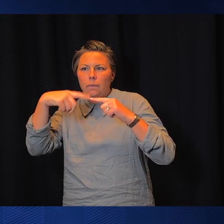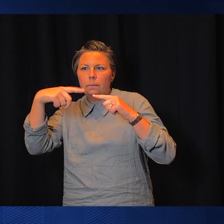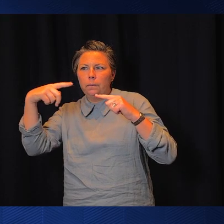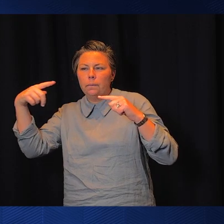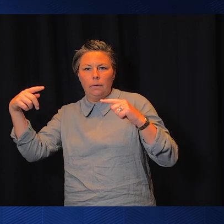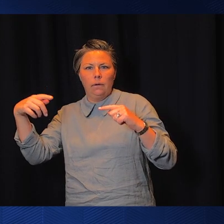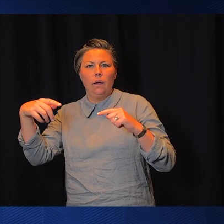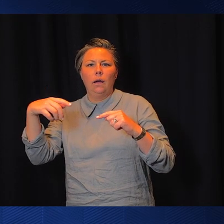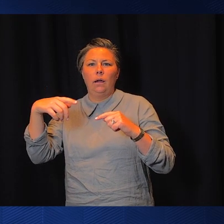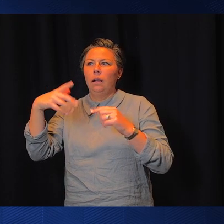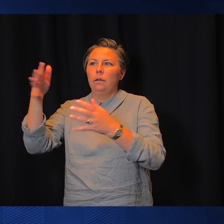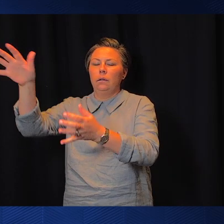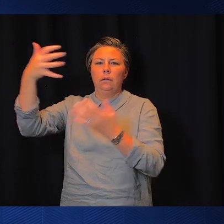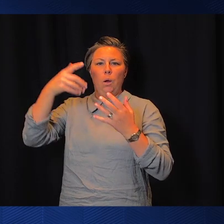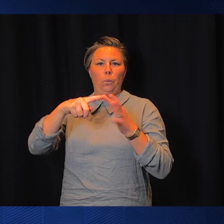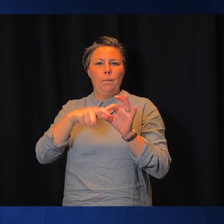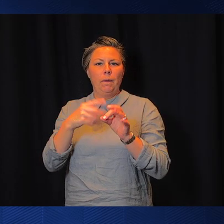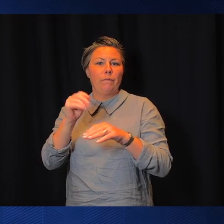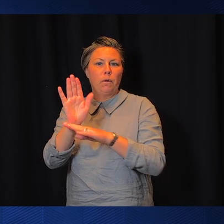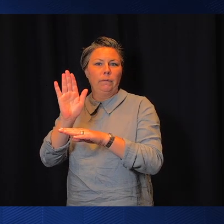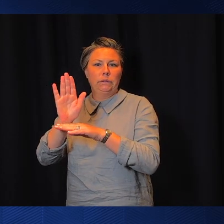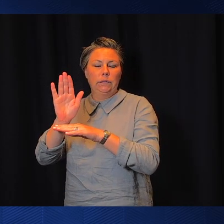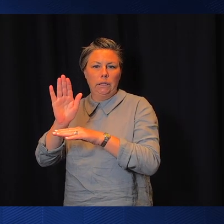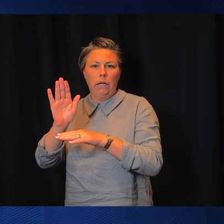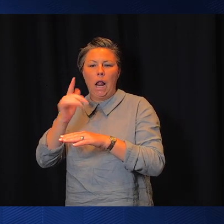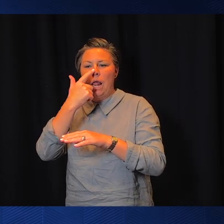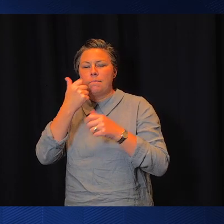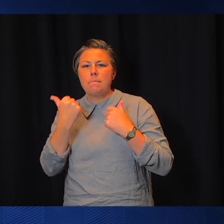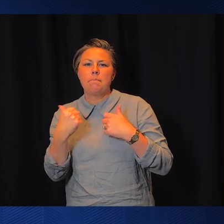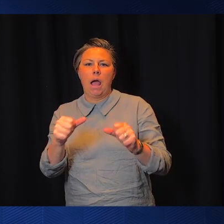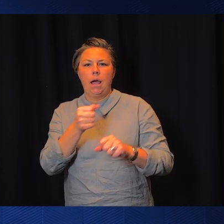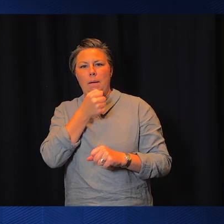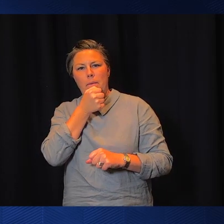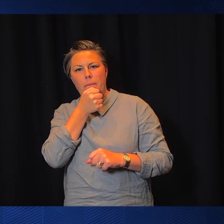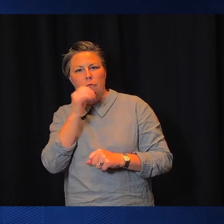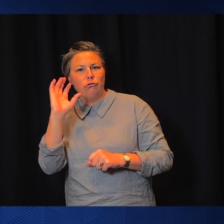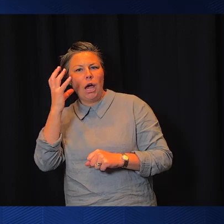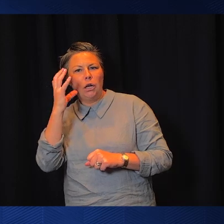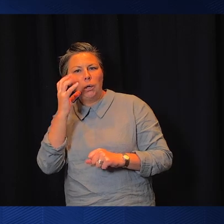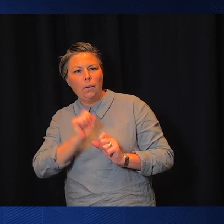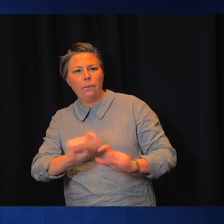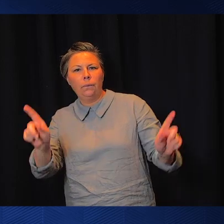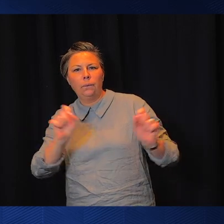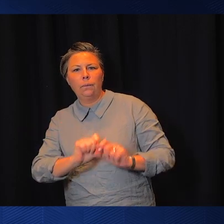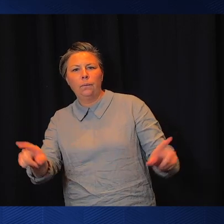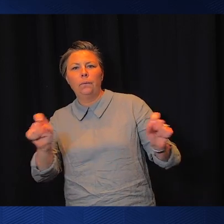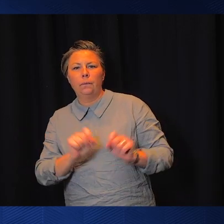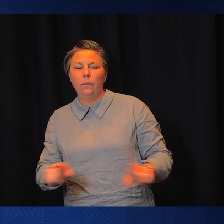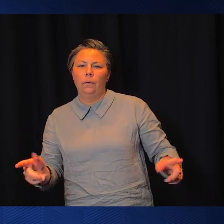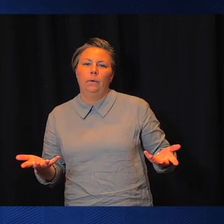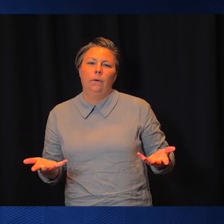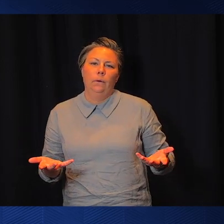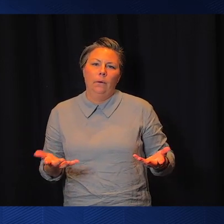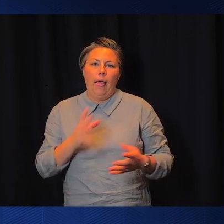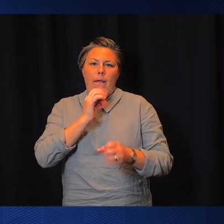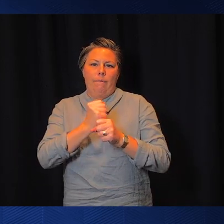equipment over, and there was communication through the local radio with the people getting messages out,